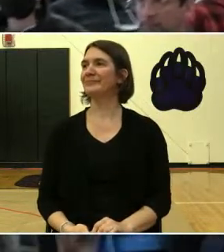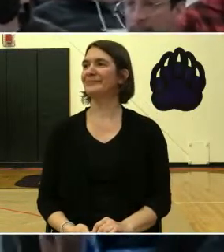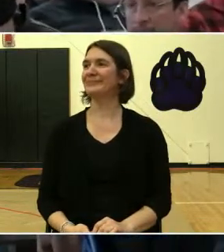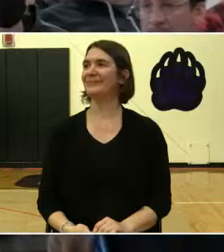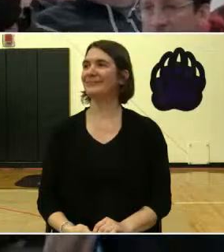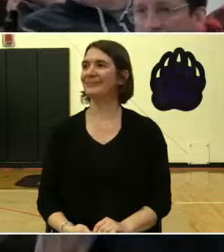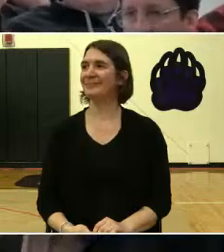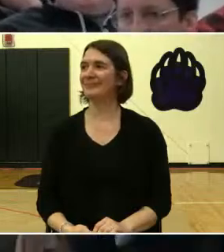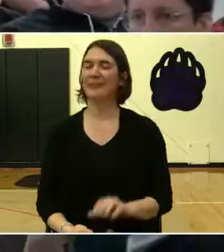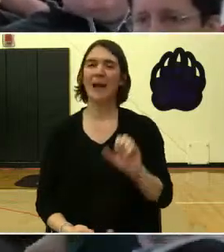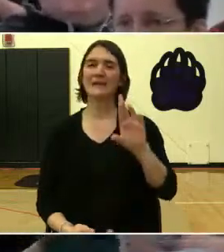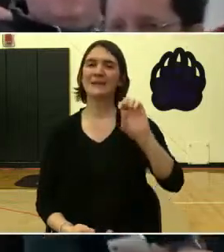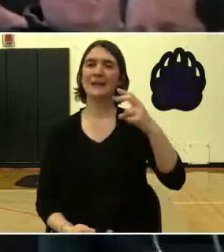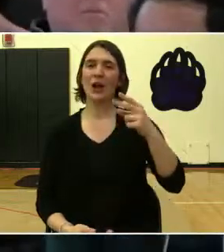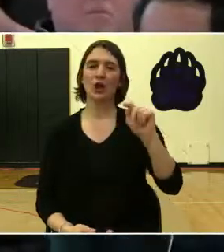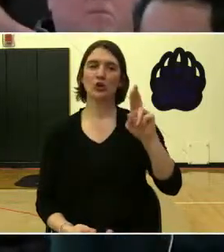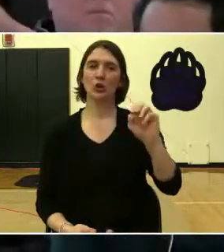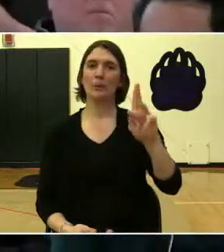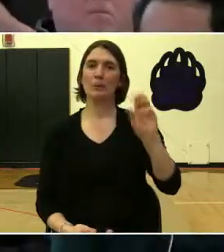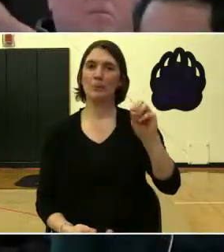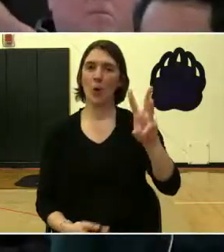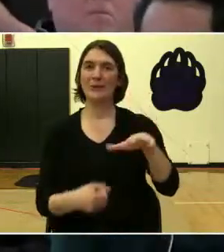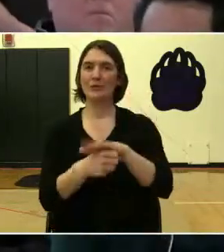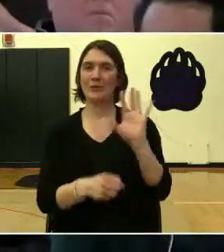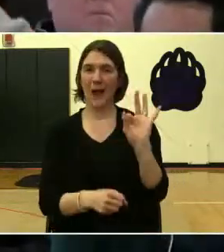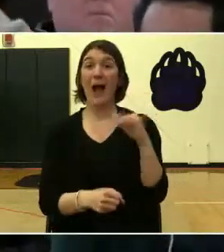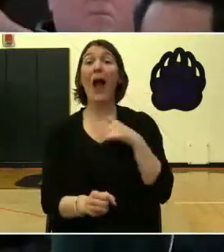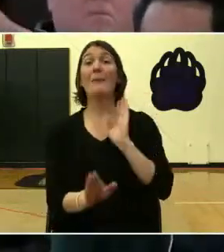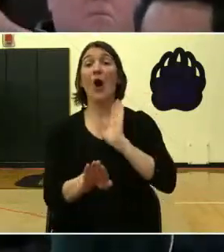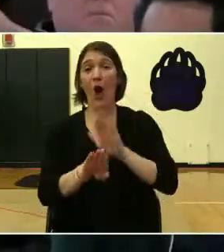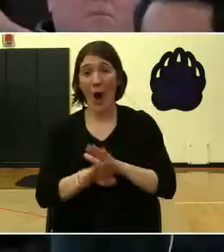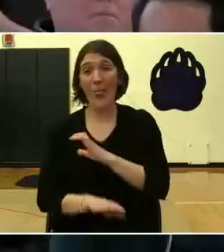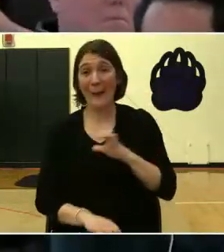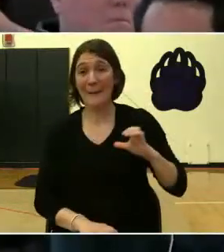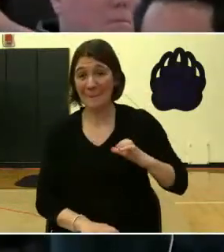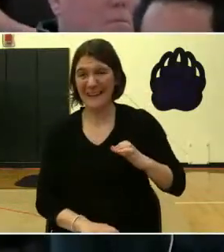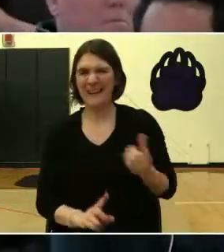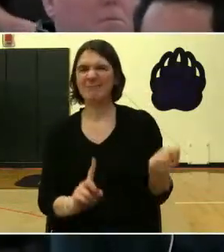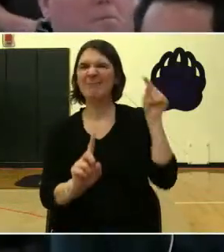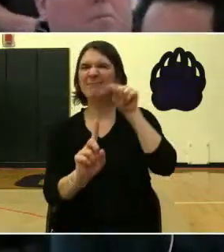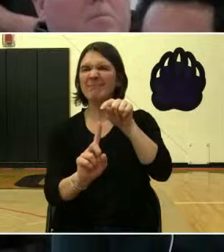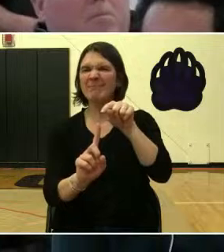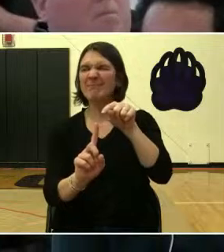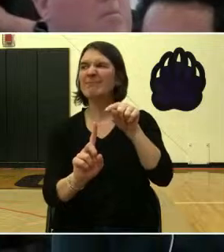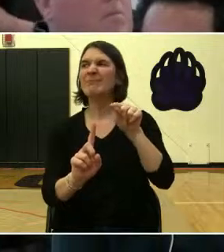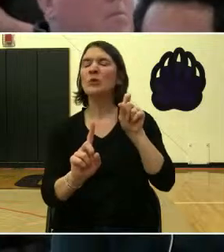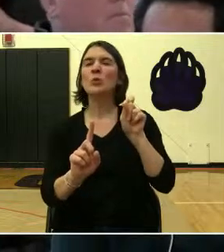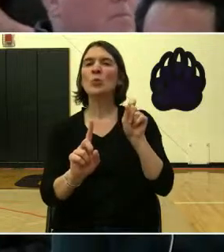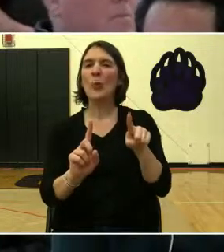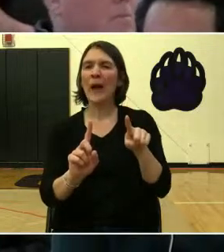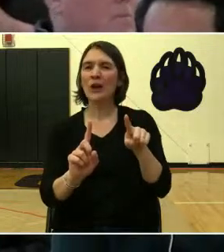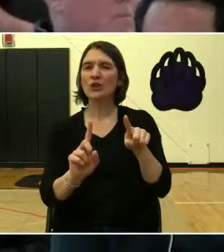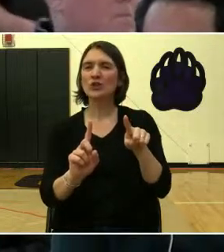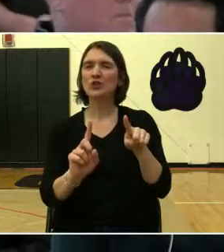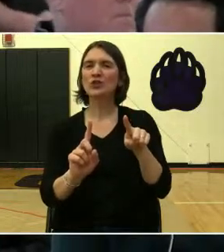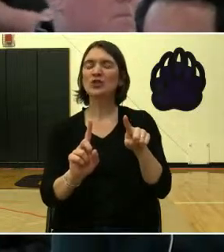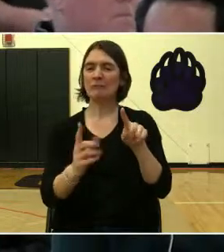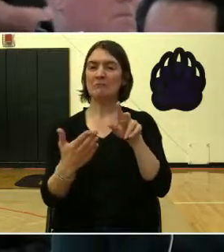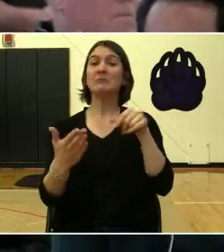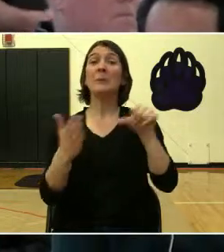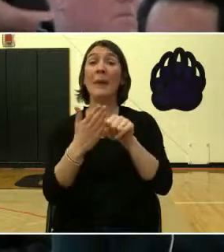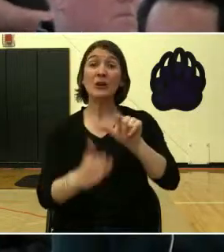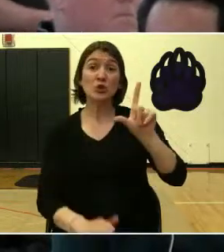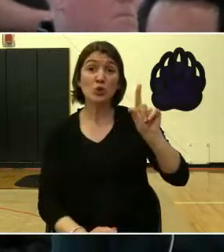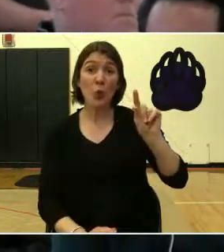much Sarah turbo District 9 I'm a member of the Human Services committee I want to speak to the Mover question just want to draw everyone's attention to